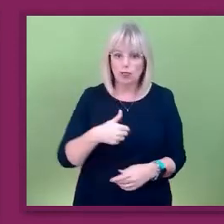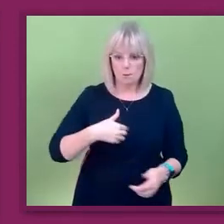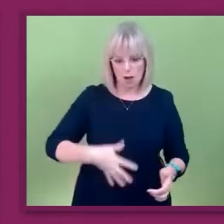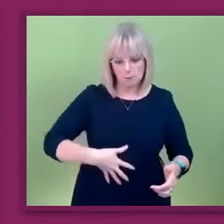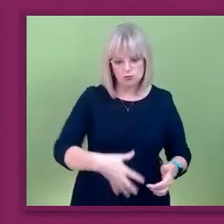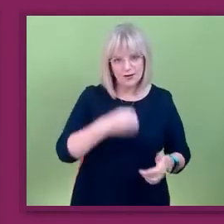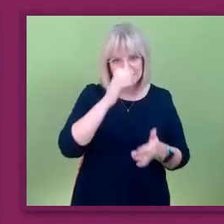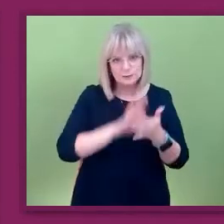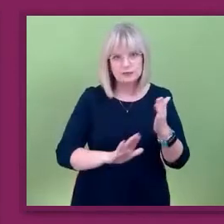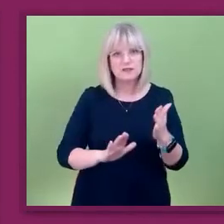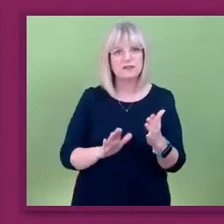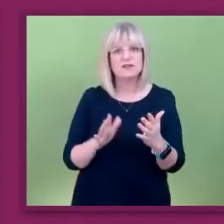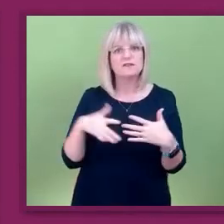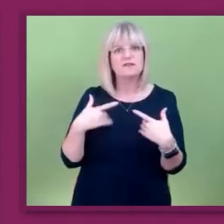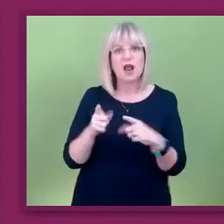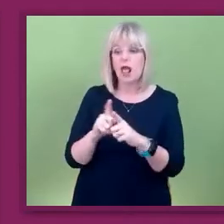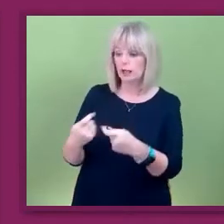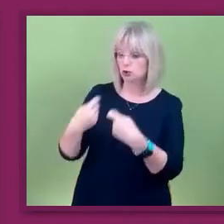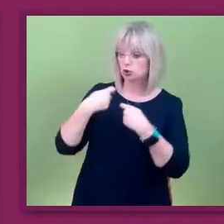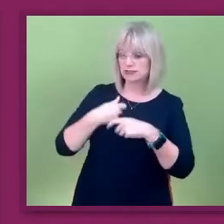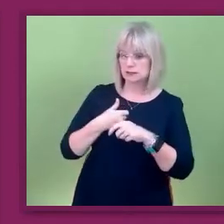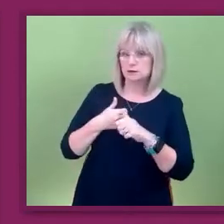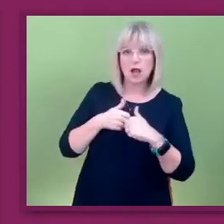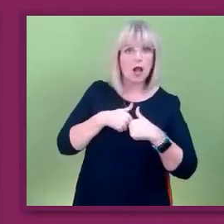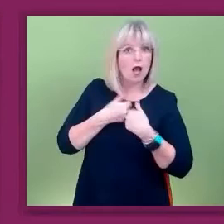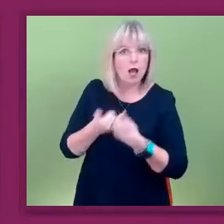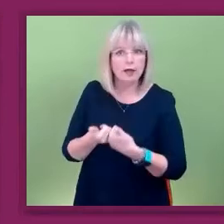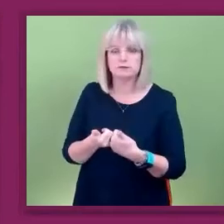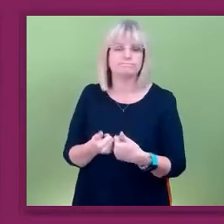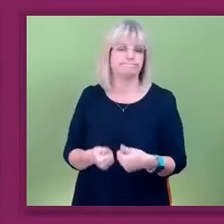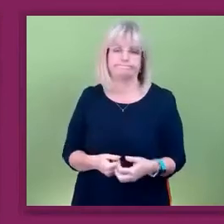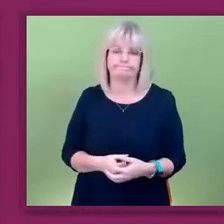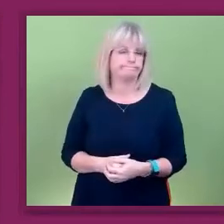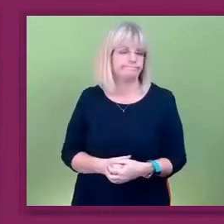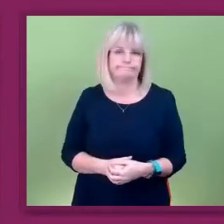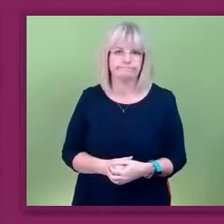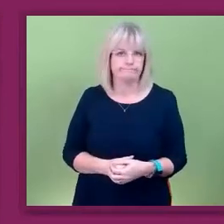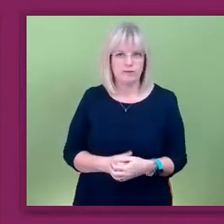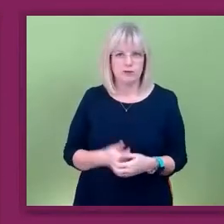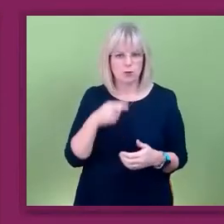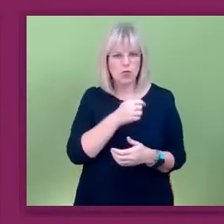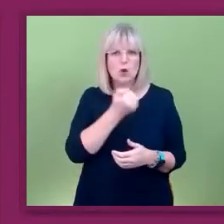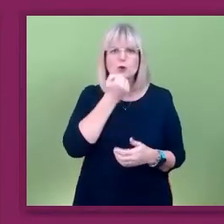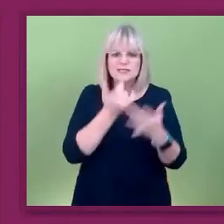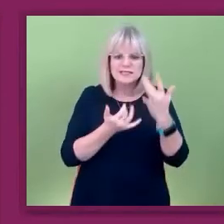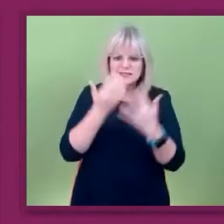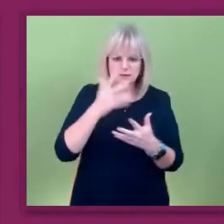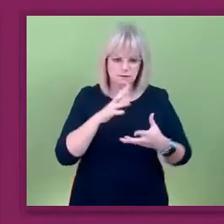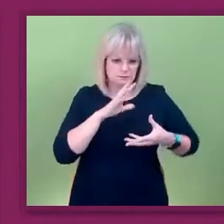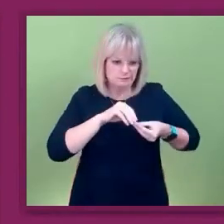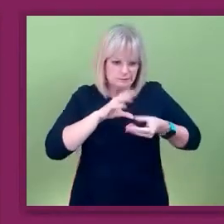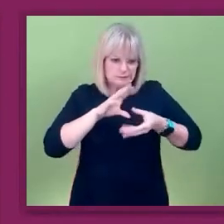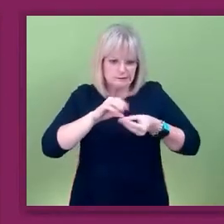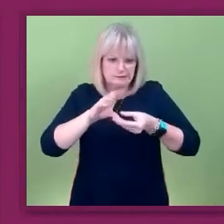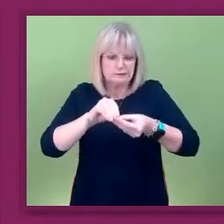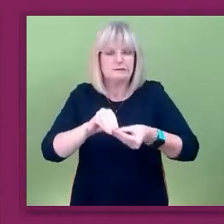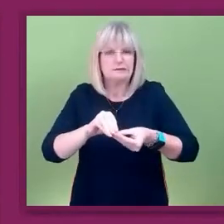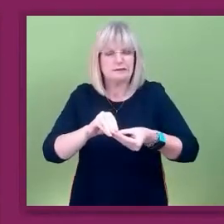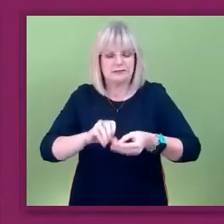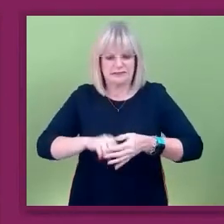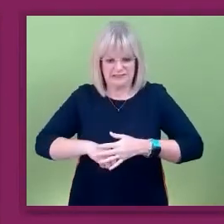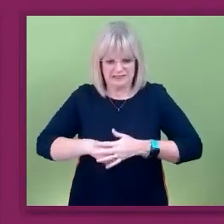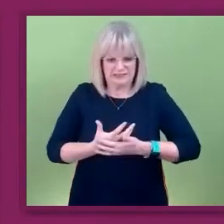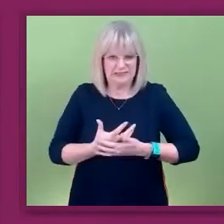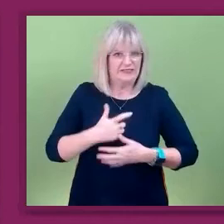treated with kindness. So all of these stats, they all add up, and it fills me with so much anxiety and fear. And other Black